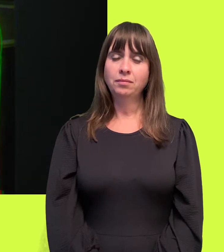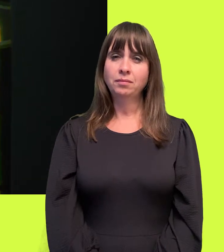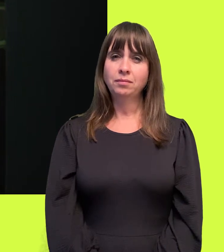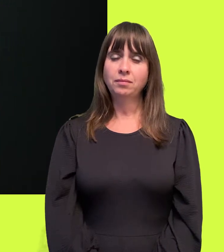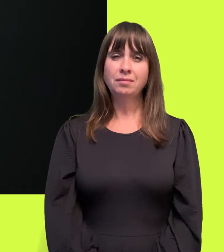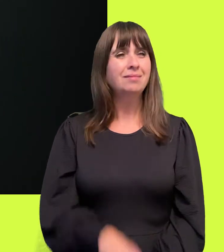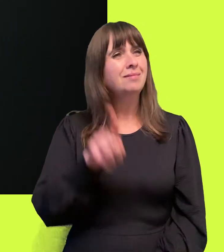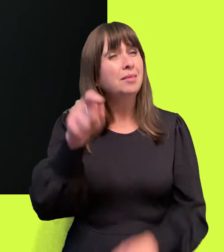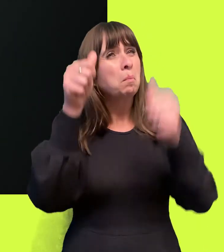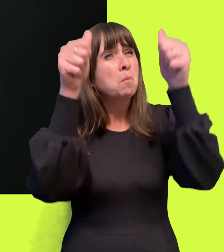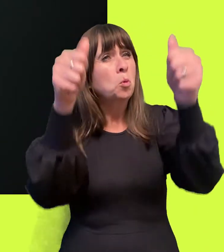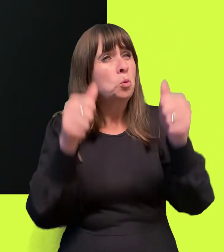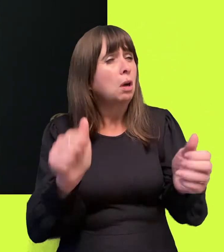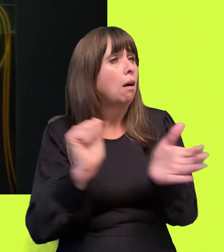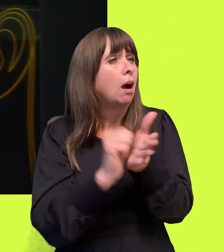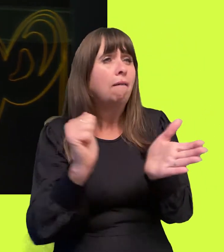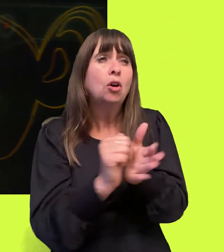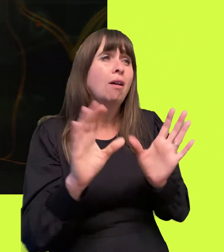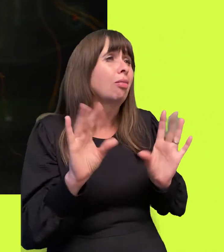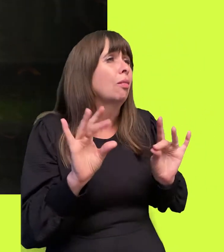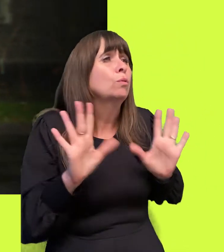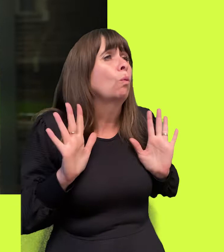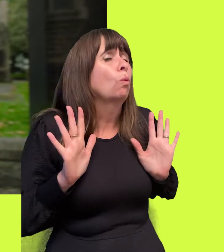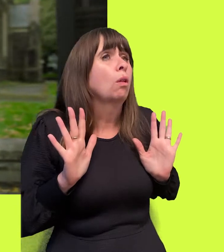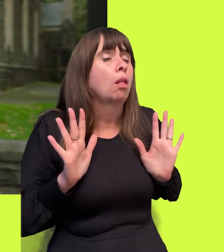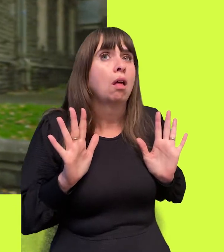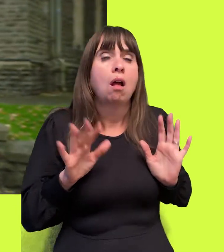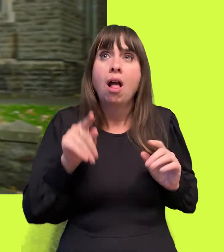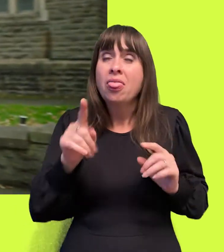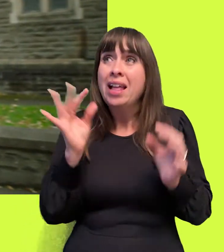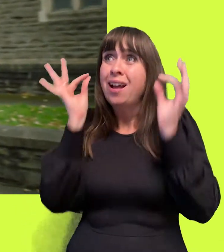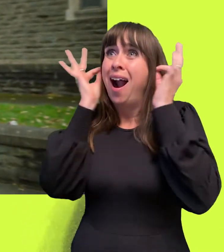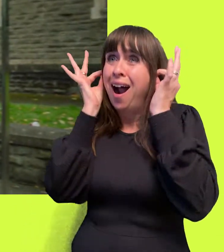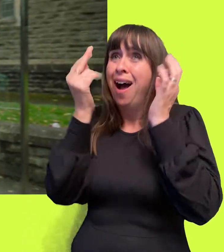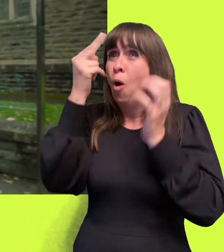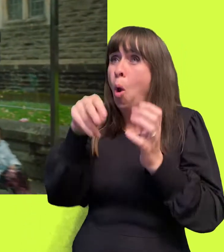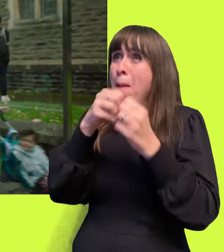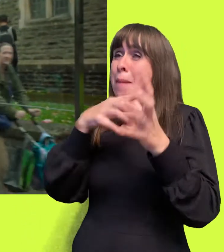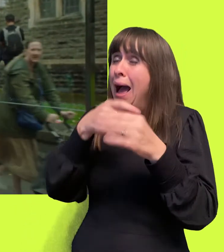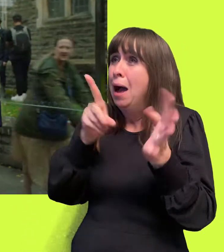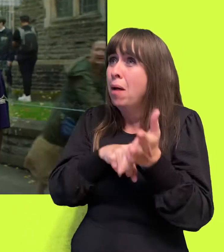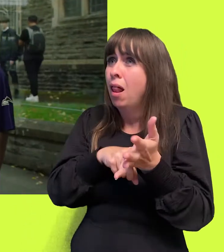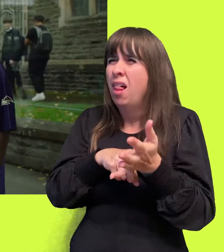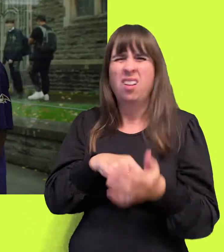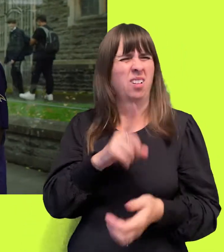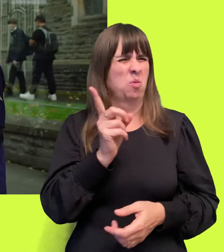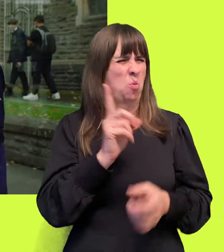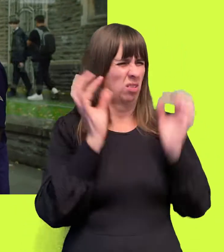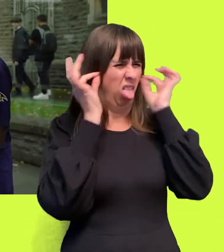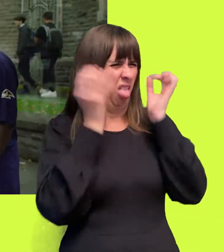It's just an advert, Eva. Yeah, for Babel pods and heavy. What's Babel pods?